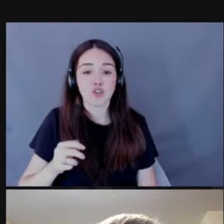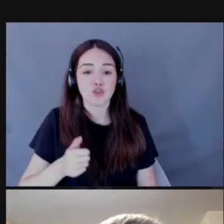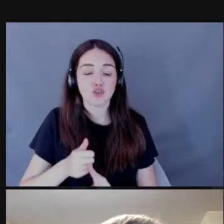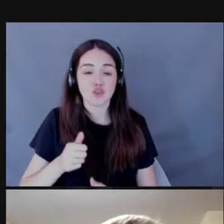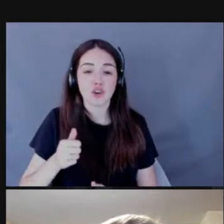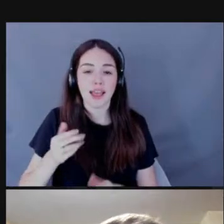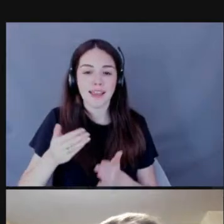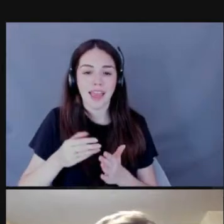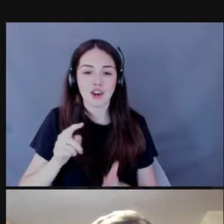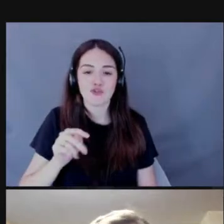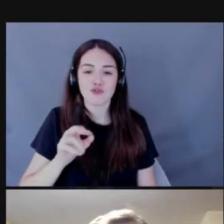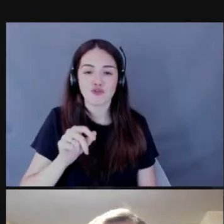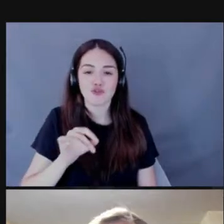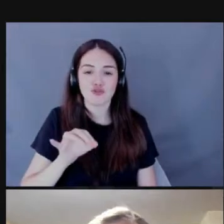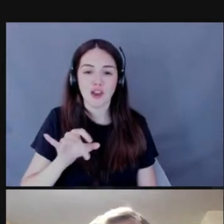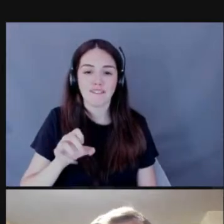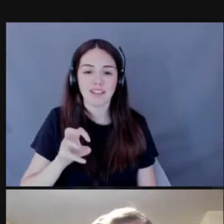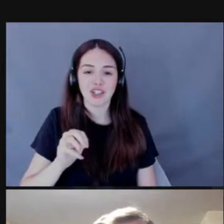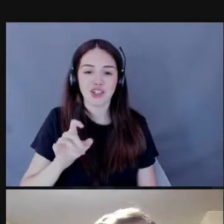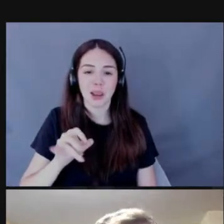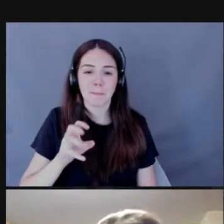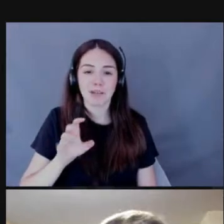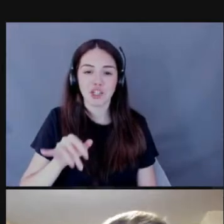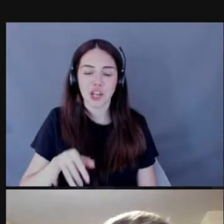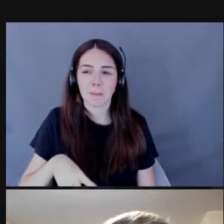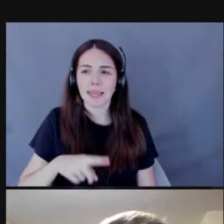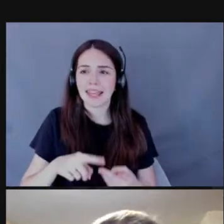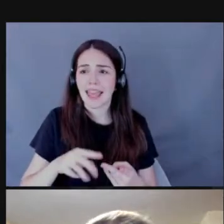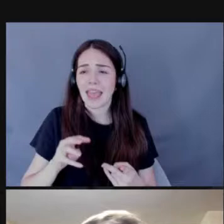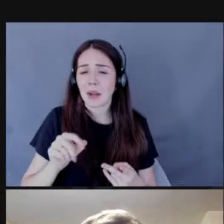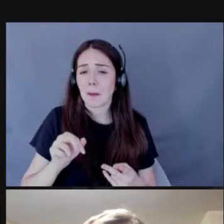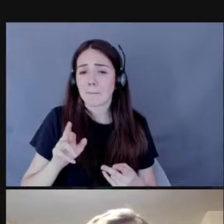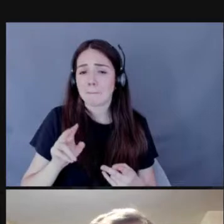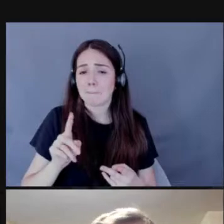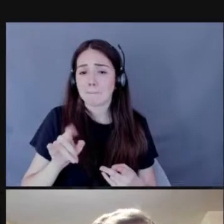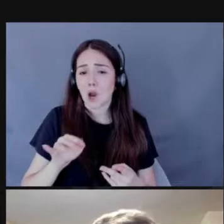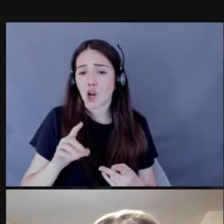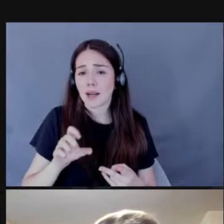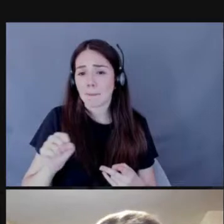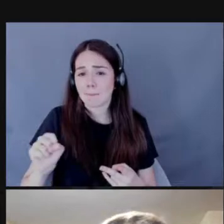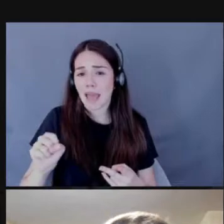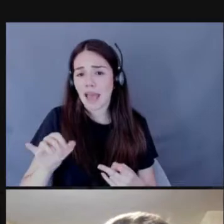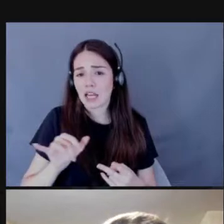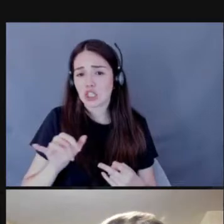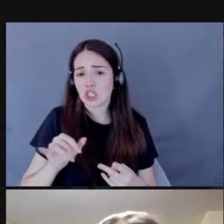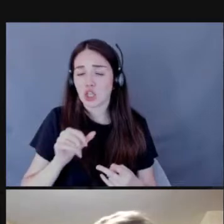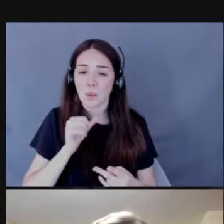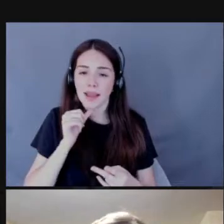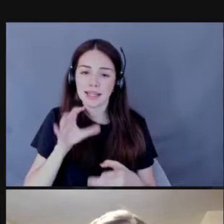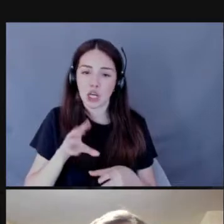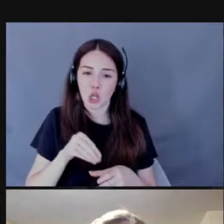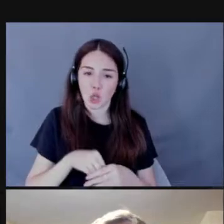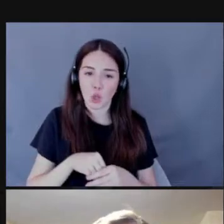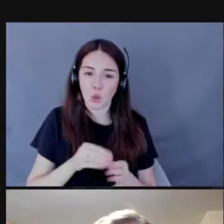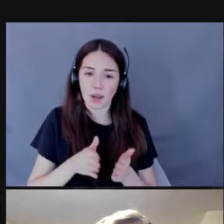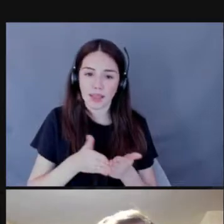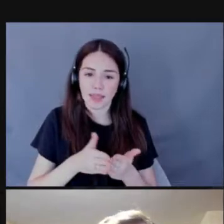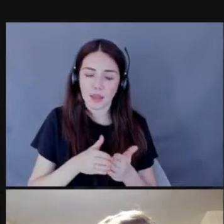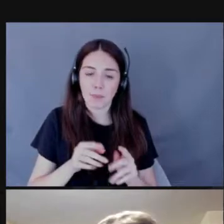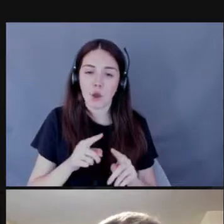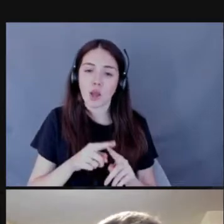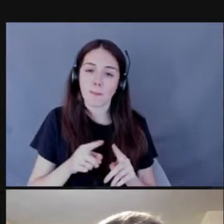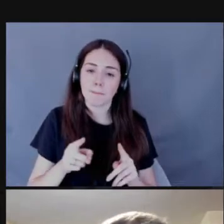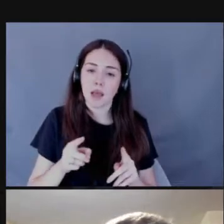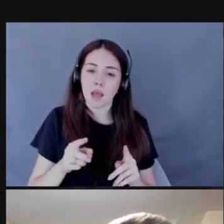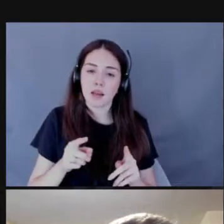Jimmy. And I even got to talk to Marty Bass, too. Neither of them made it into the book, but they're there in spirit, and